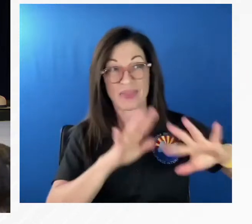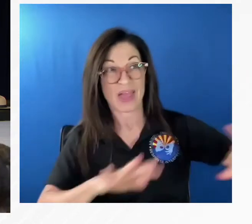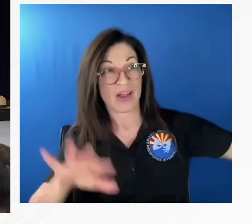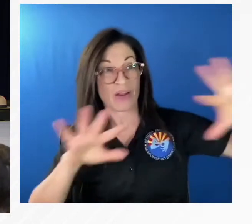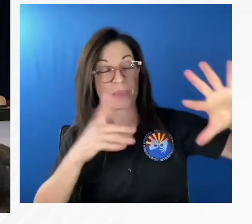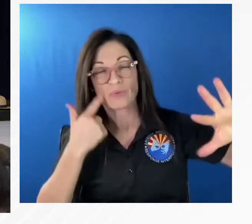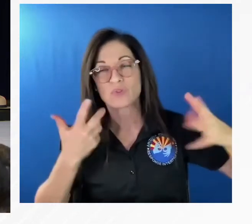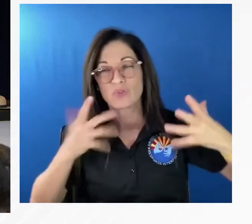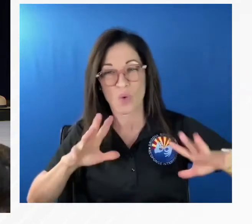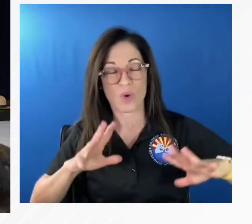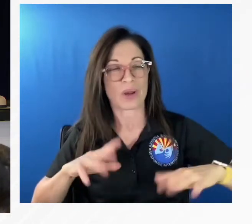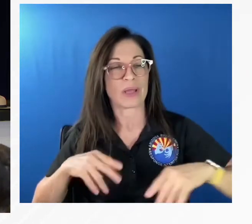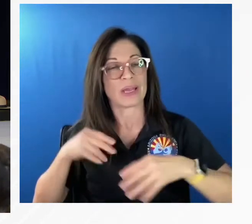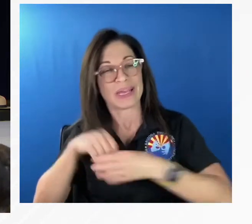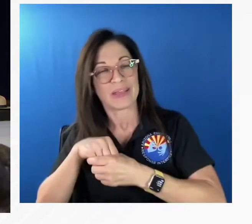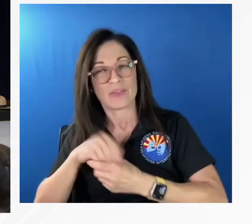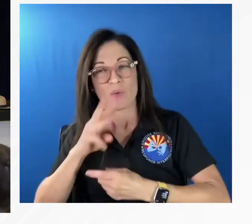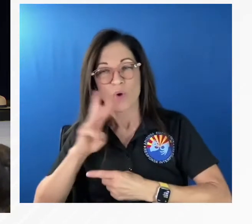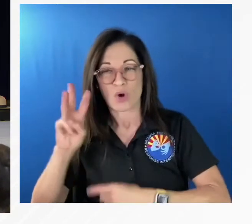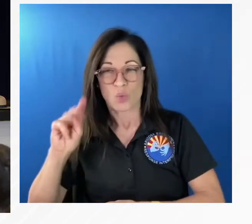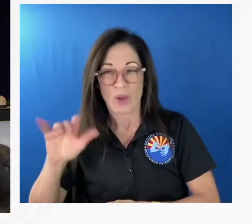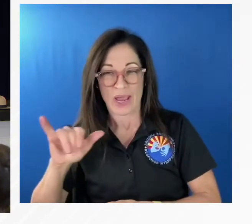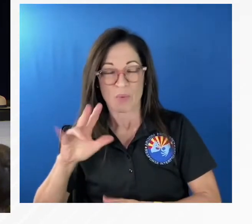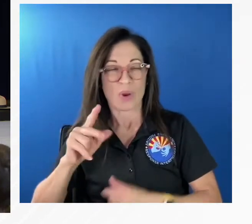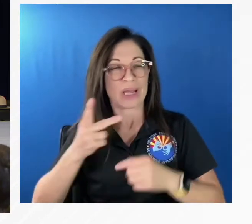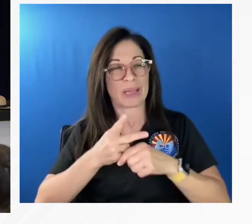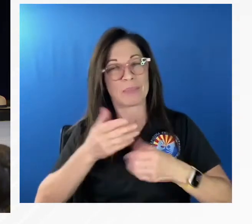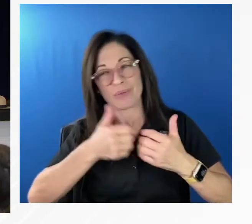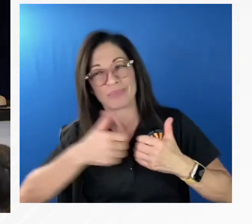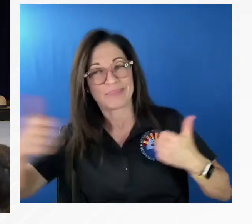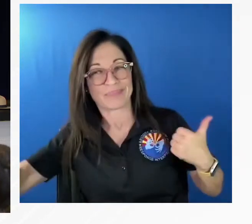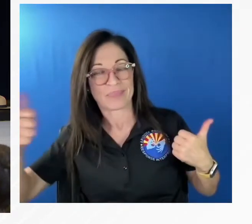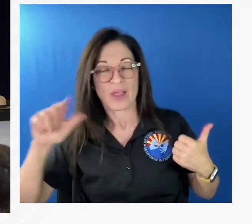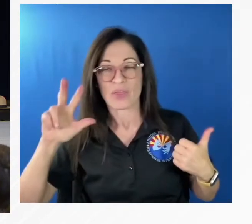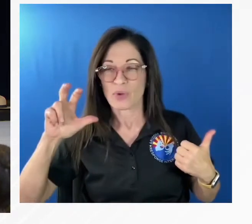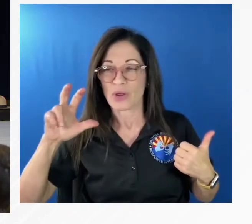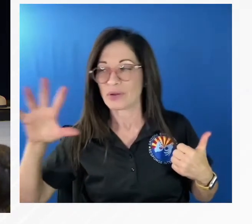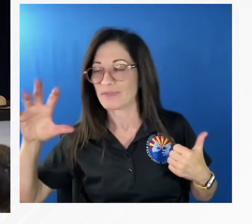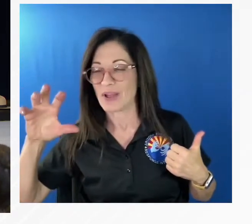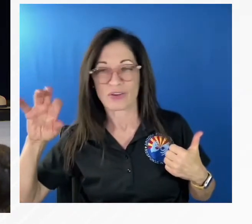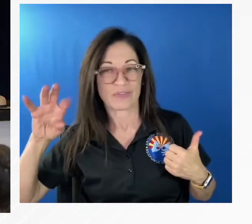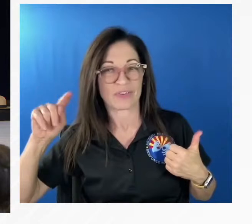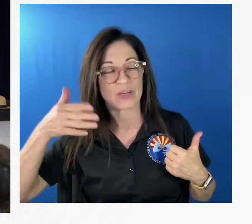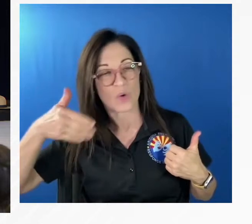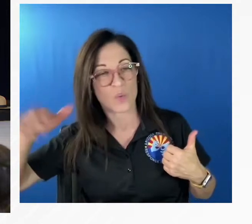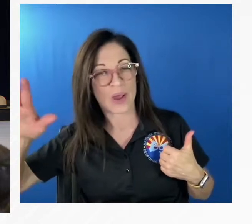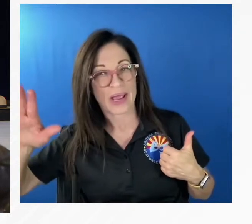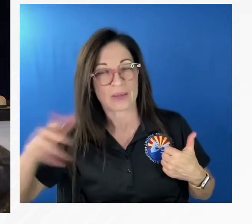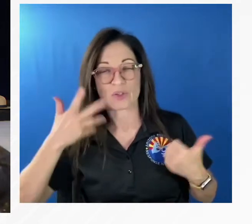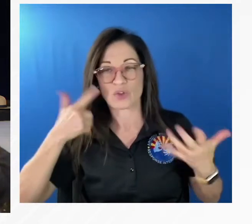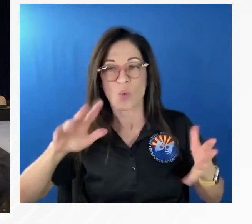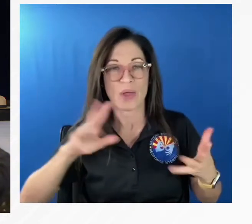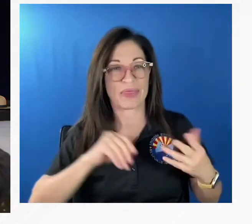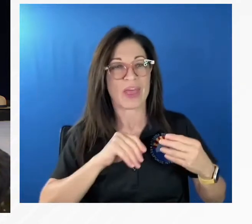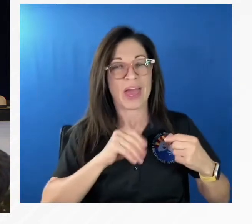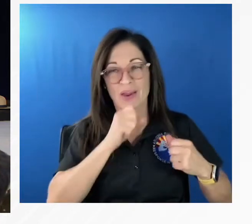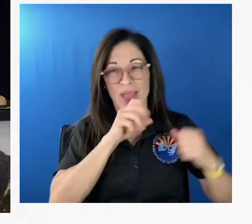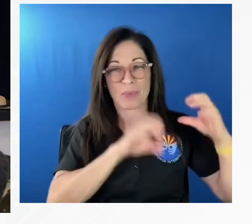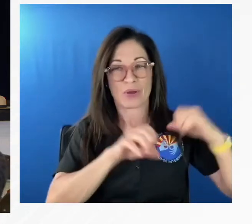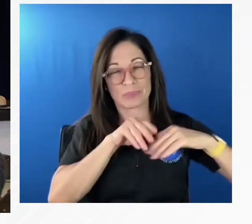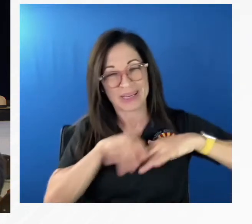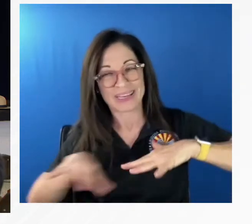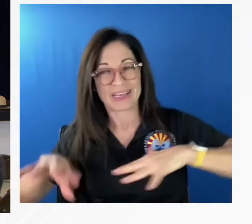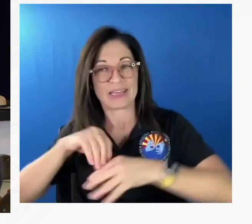to keep it 300 to 500 feet away from getting it down into the water sources and letting it go out into the water system. So it's